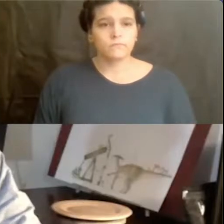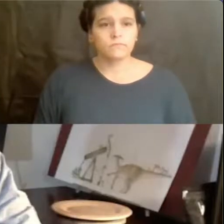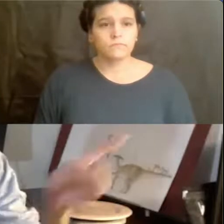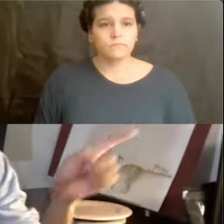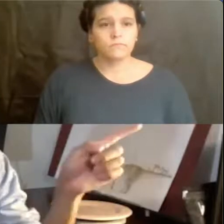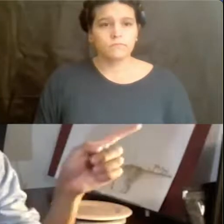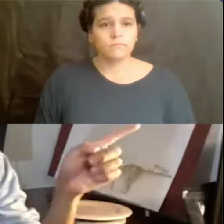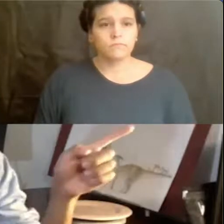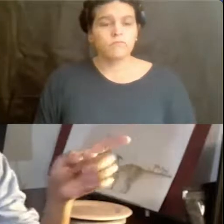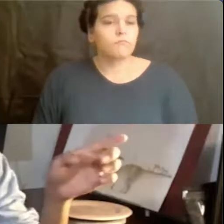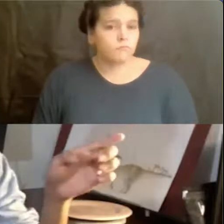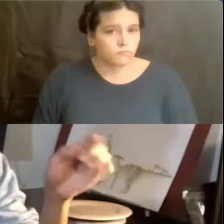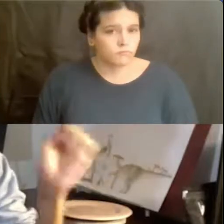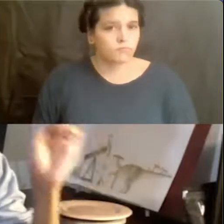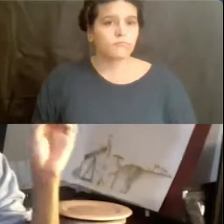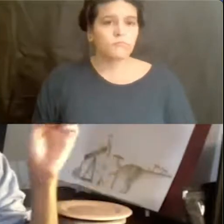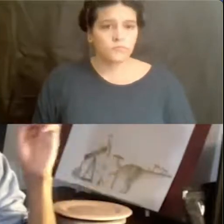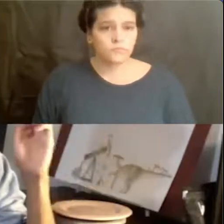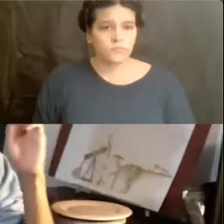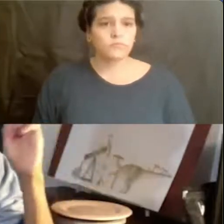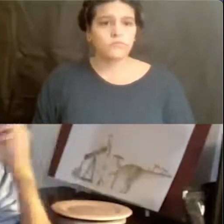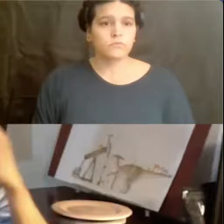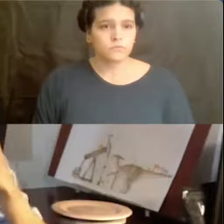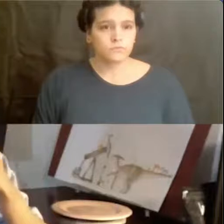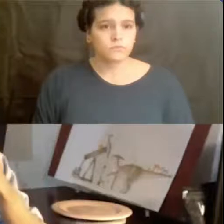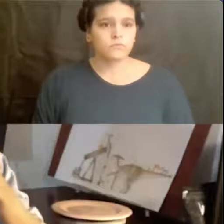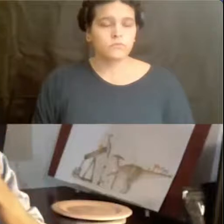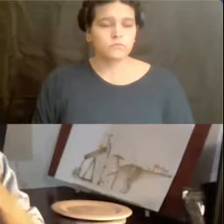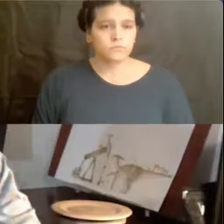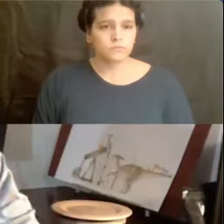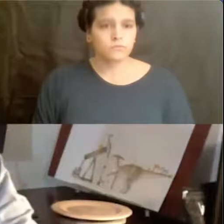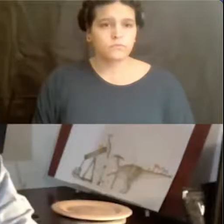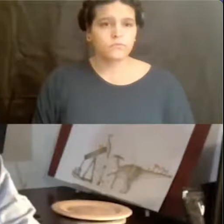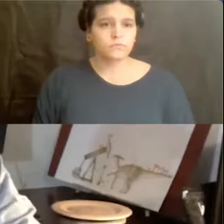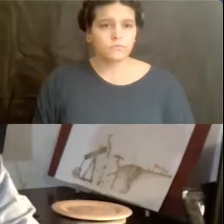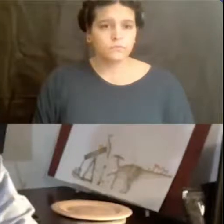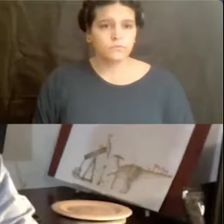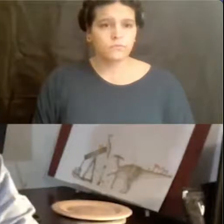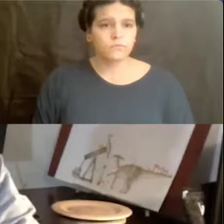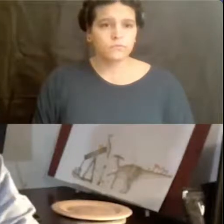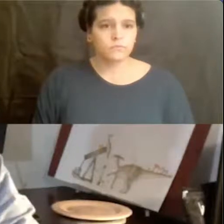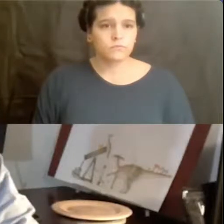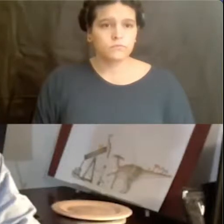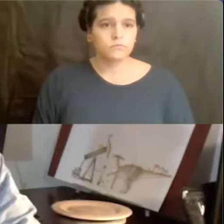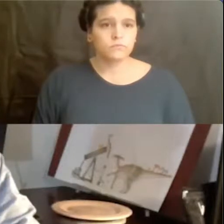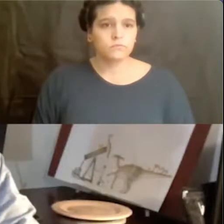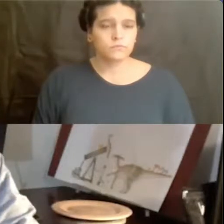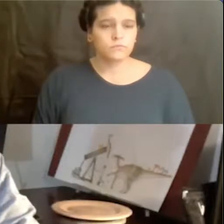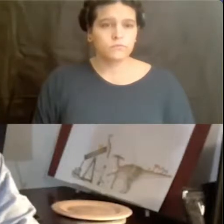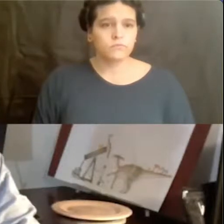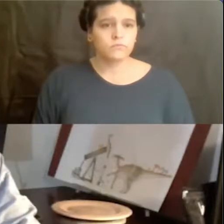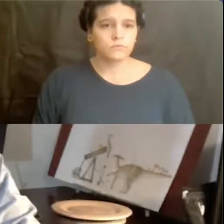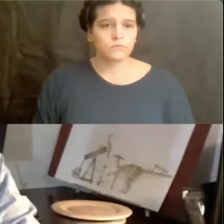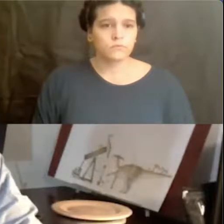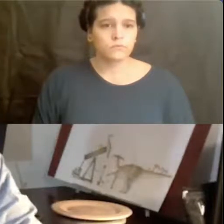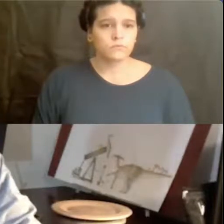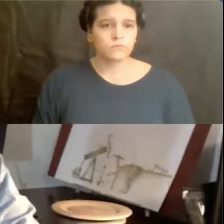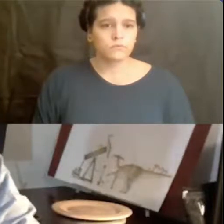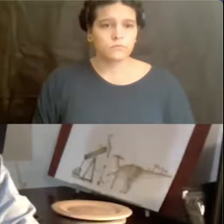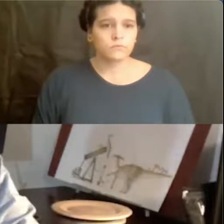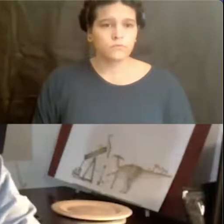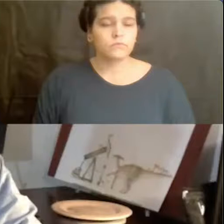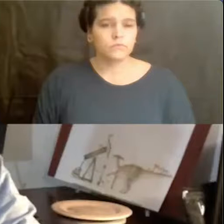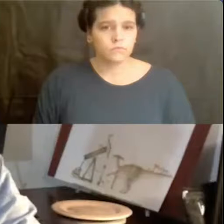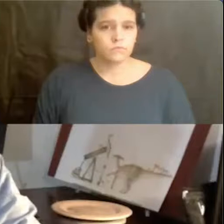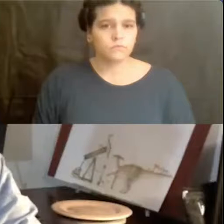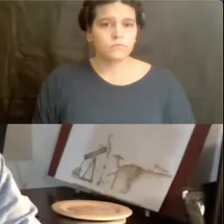aron le duji bako khahint a yesi den nasha akot a e